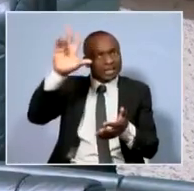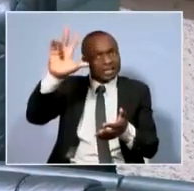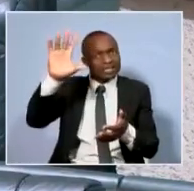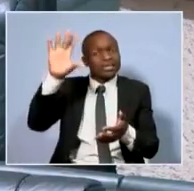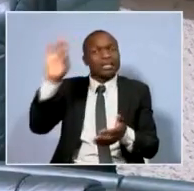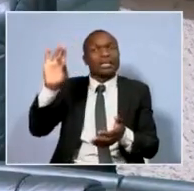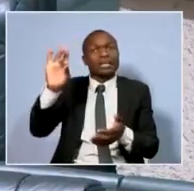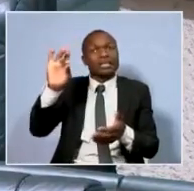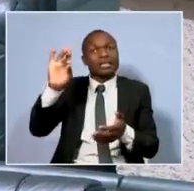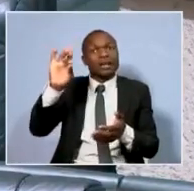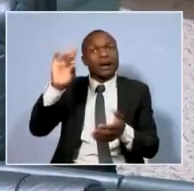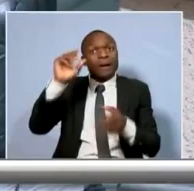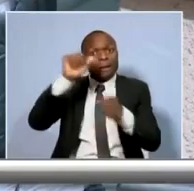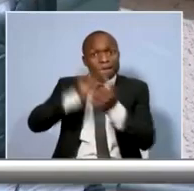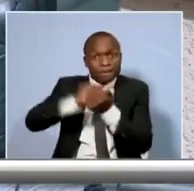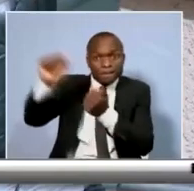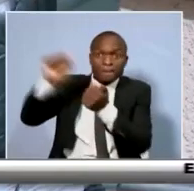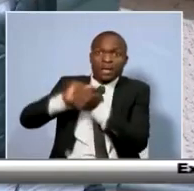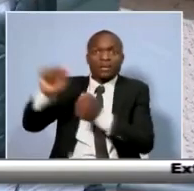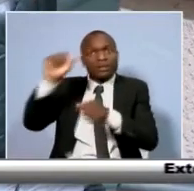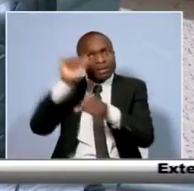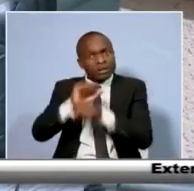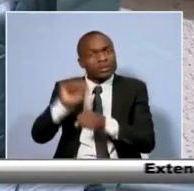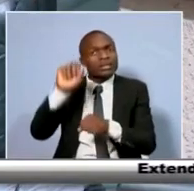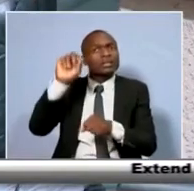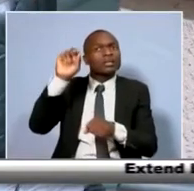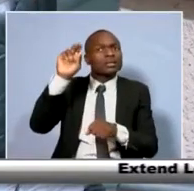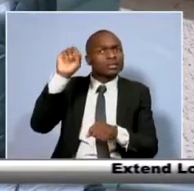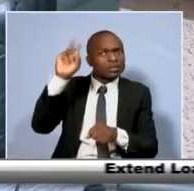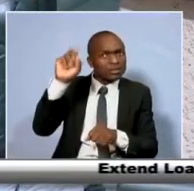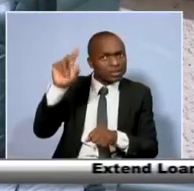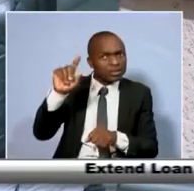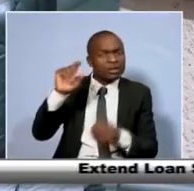81,838 had made it from grade 12 out of